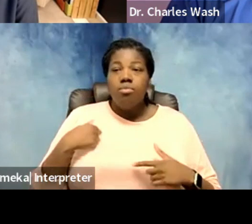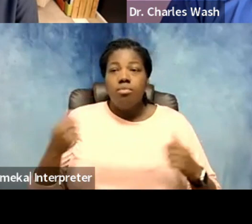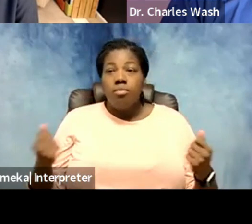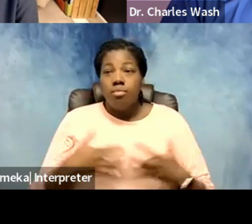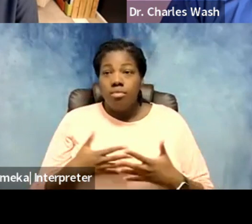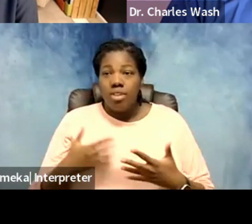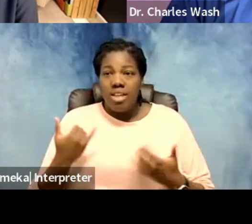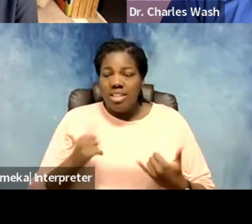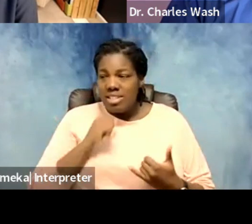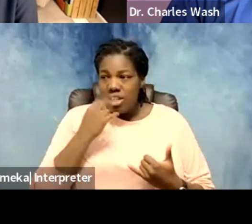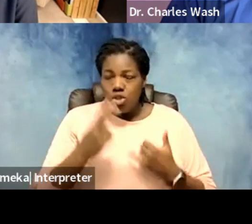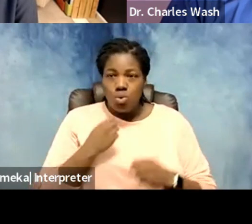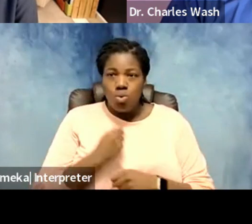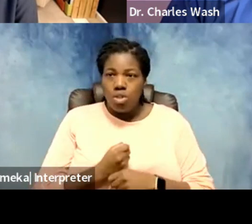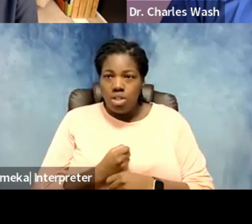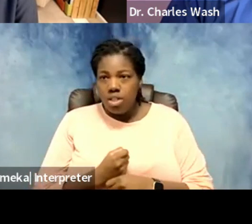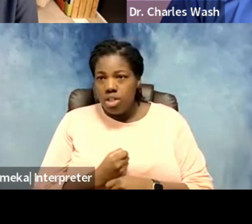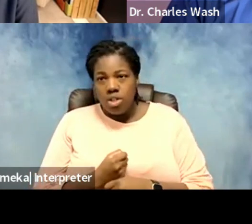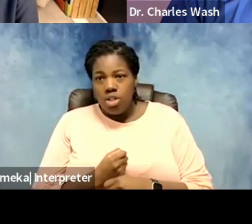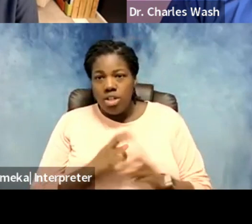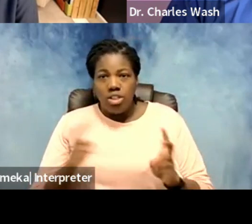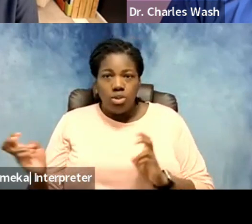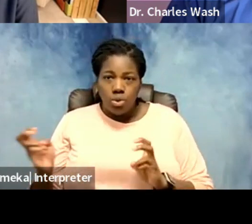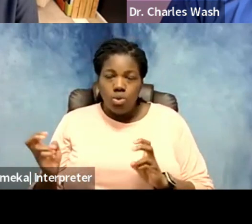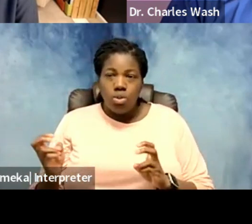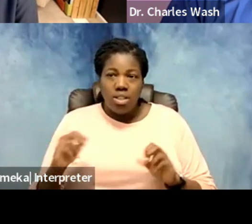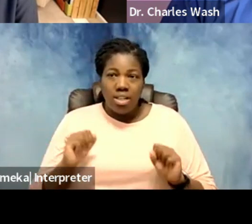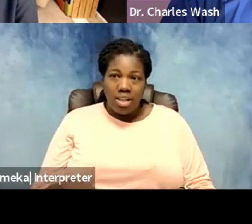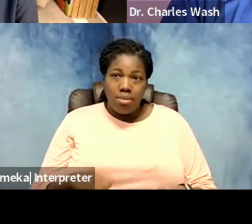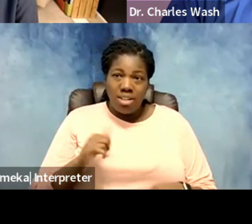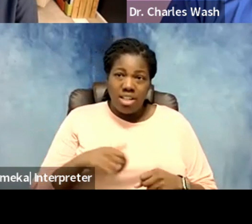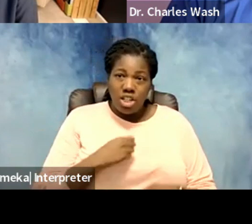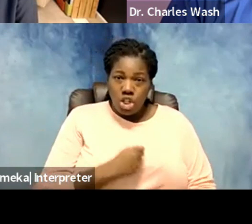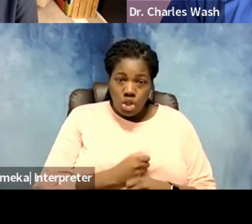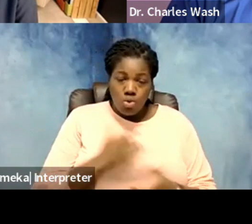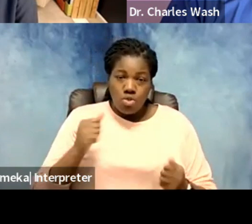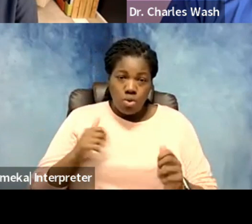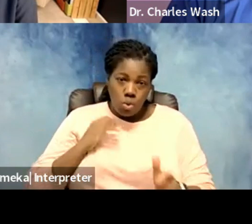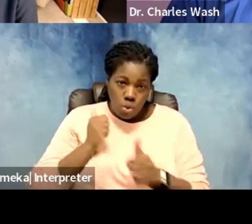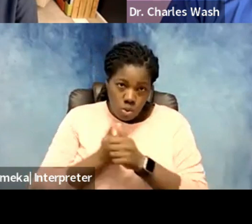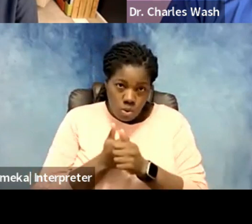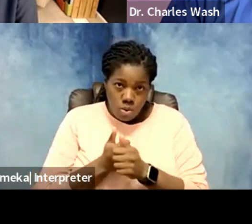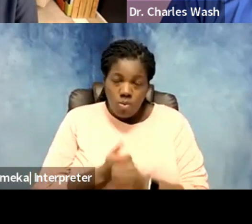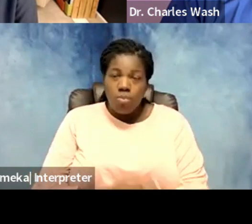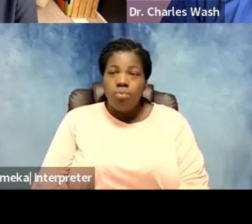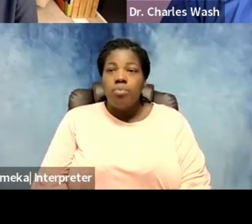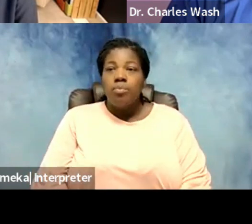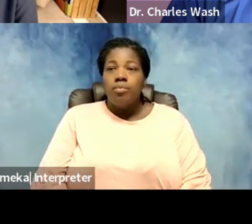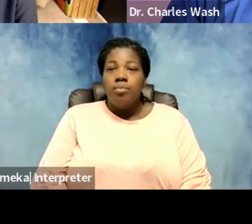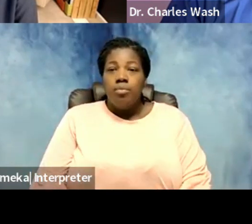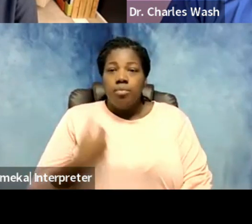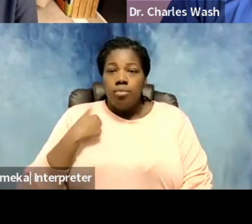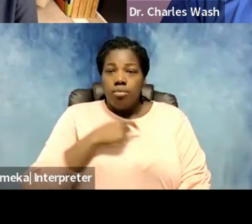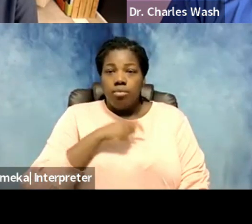this isn't a 2-year issue. This could be a 10-year issue, right? And so we need to